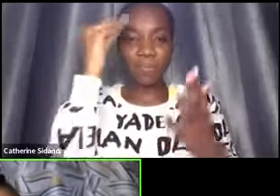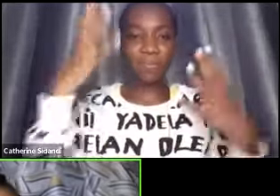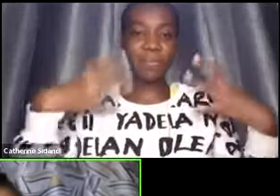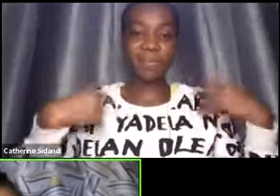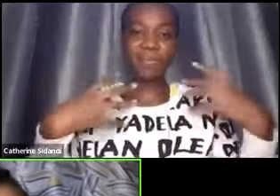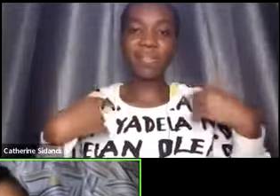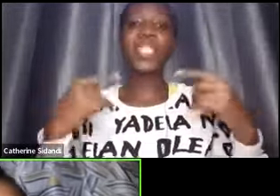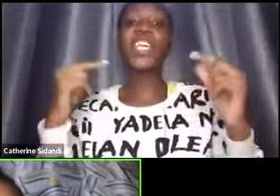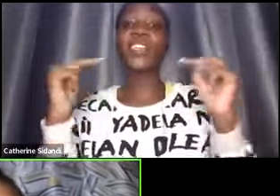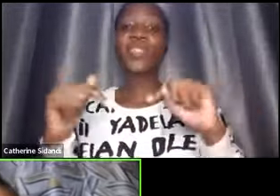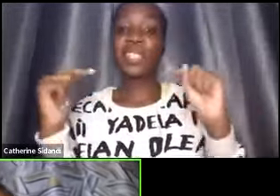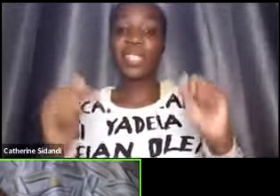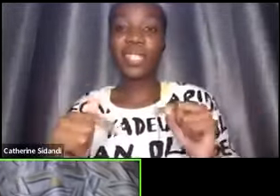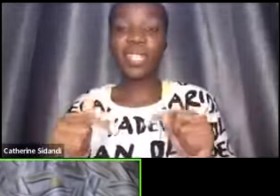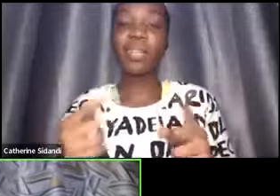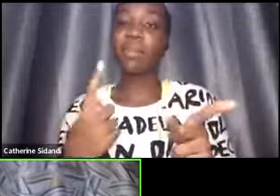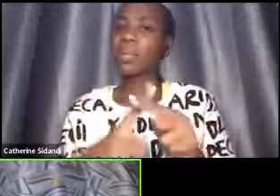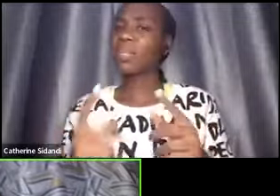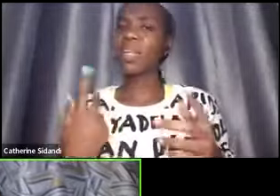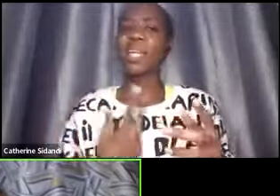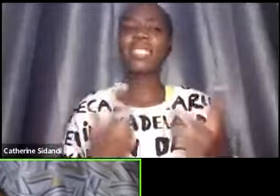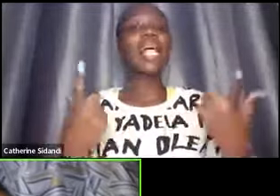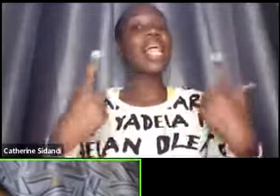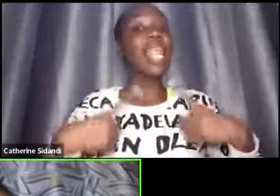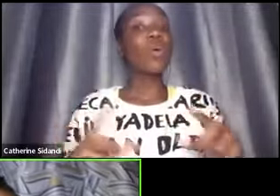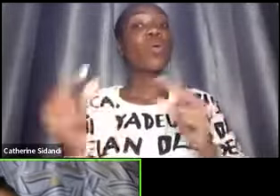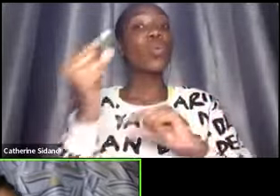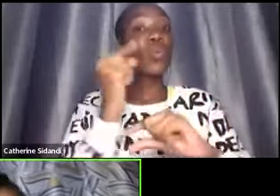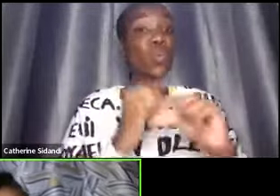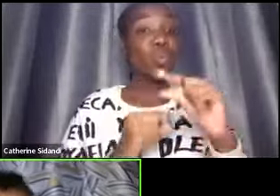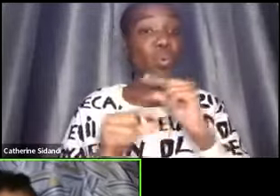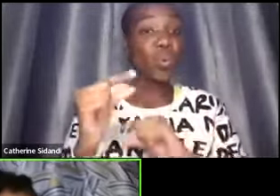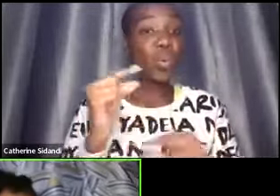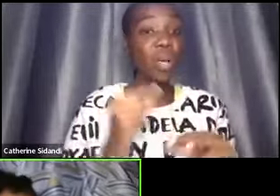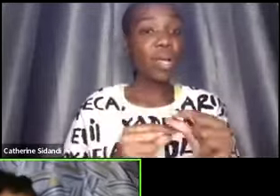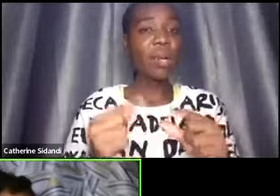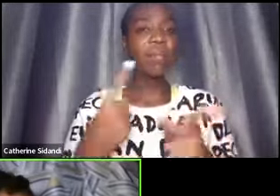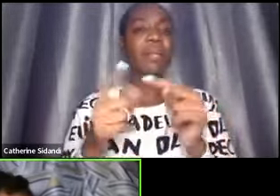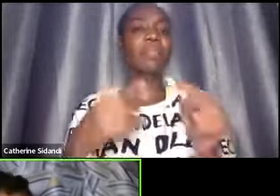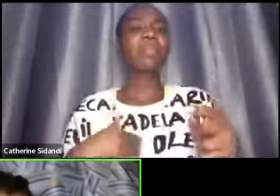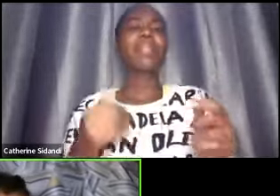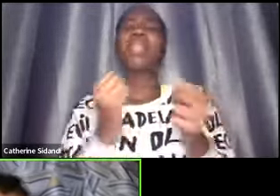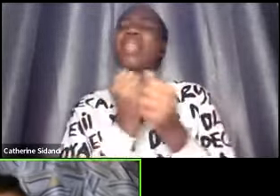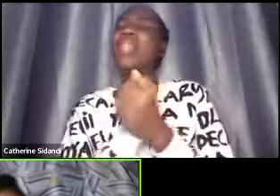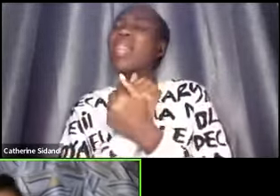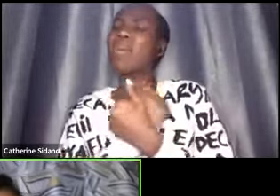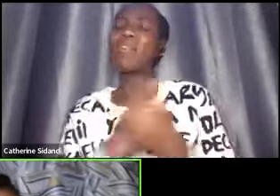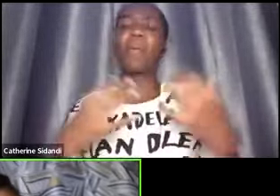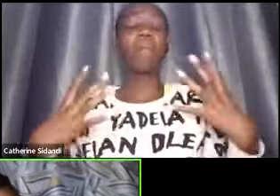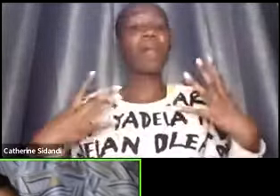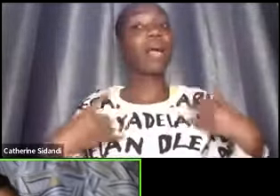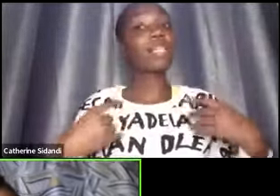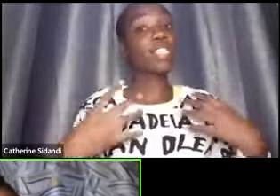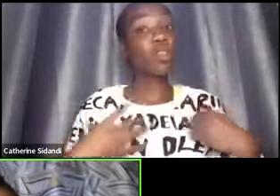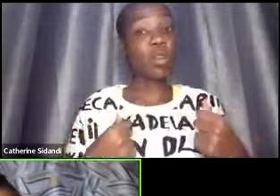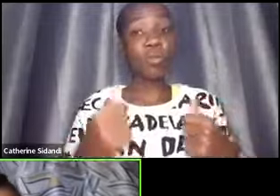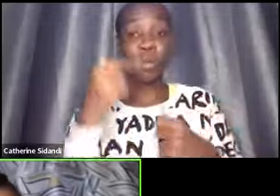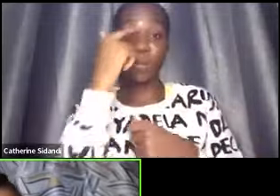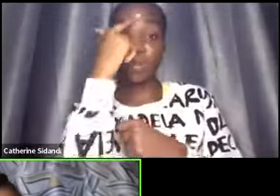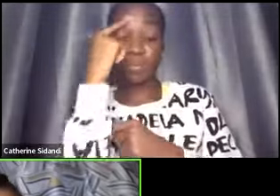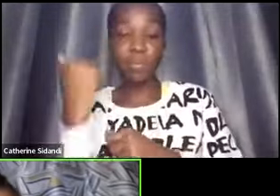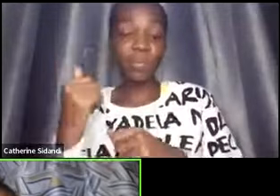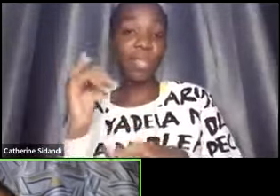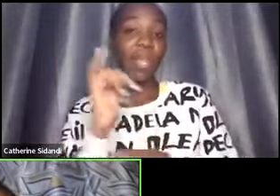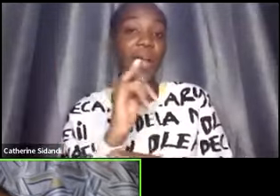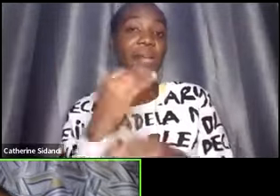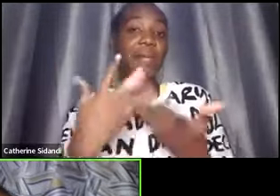we are allowed to Google. So some of these things we can Google, but I love the practical approach to it, because then these are things that we can actually